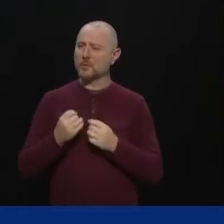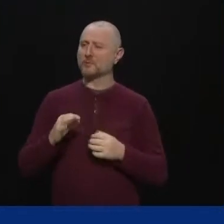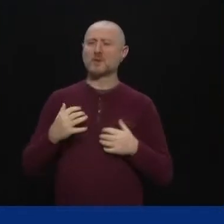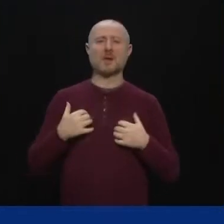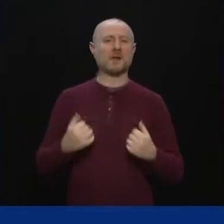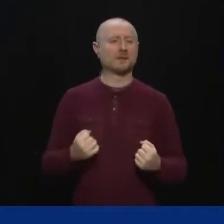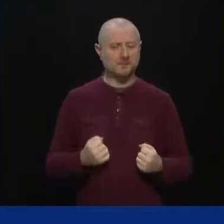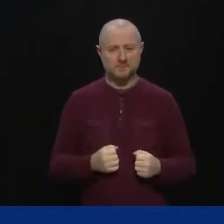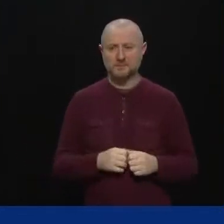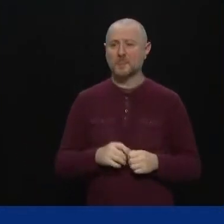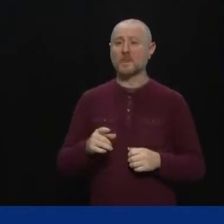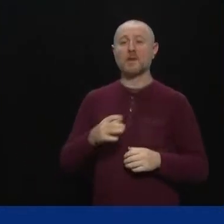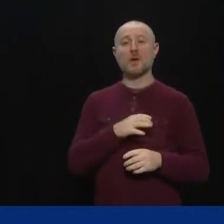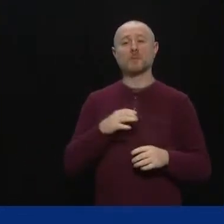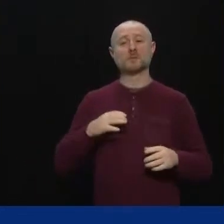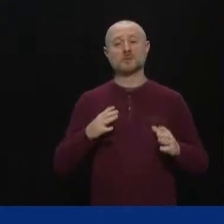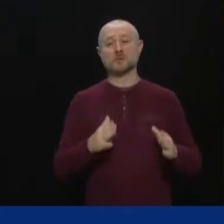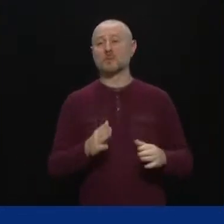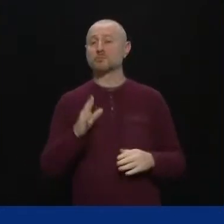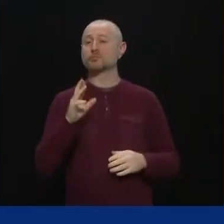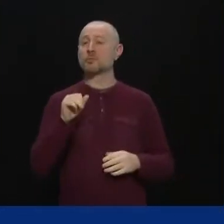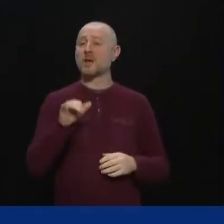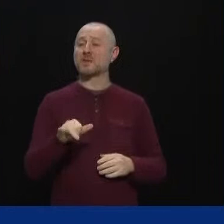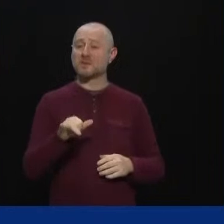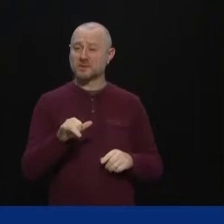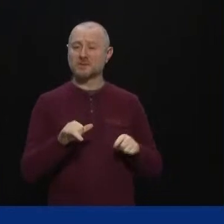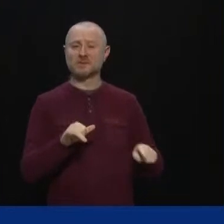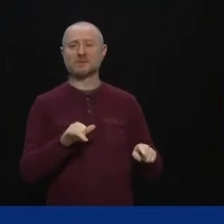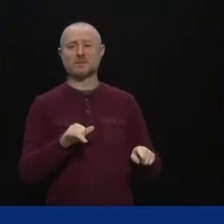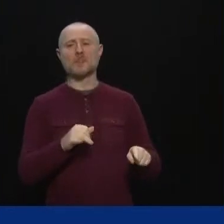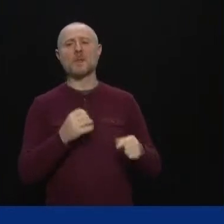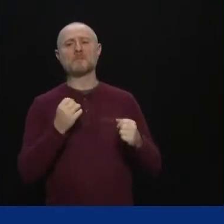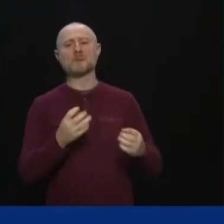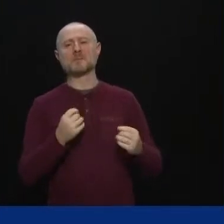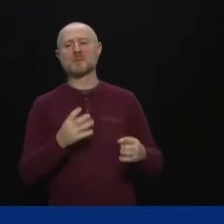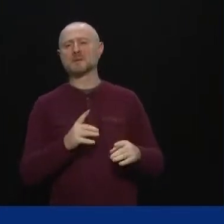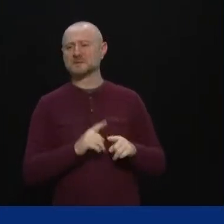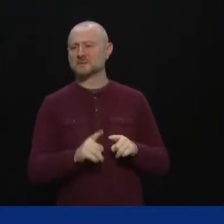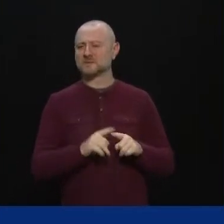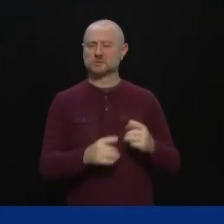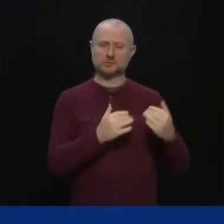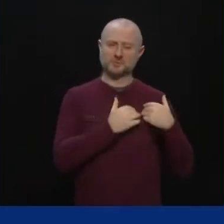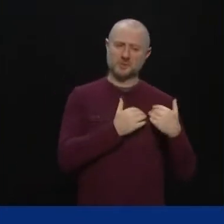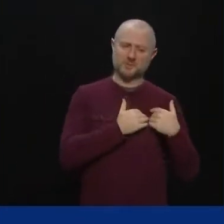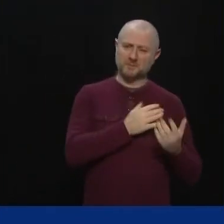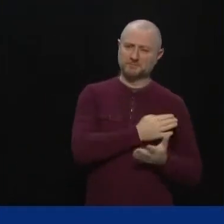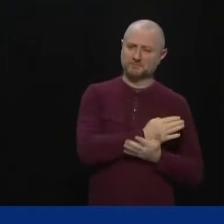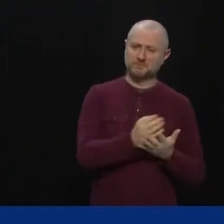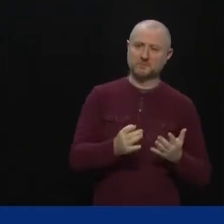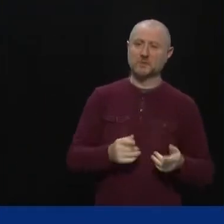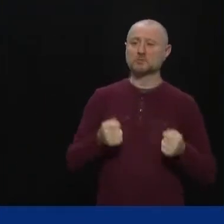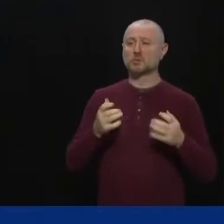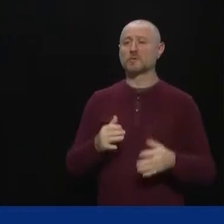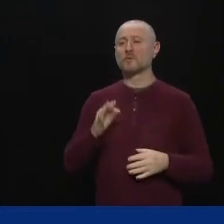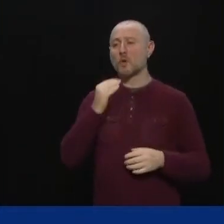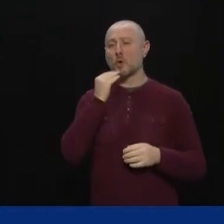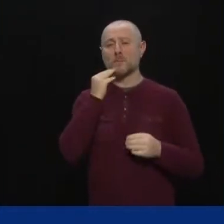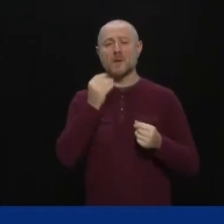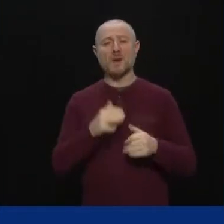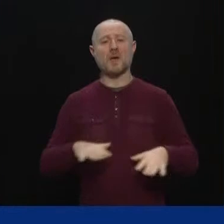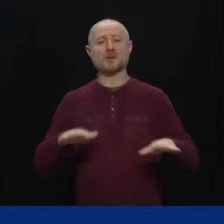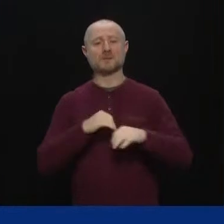Commissioner Jackie Bray, who wears many hats. That title of Director of Homeland Security and Emergency